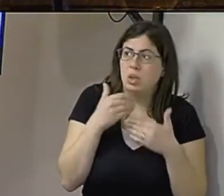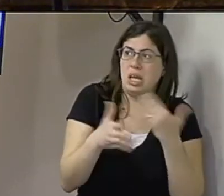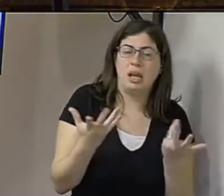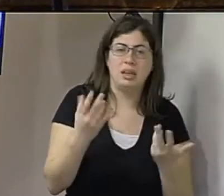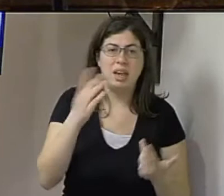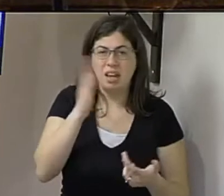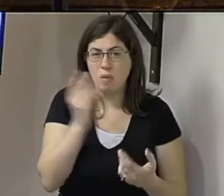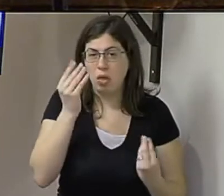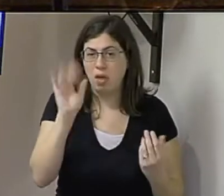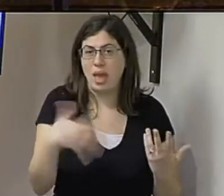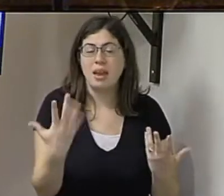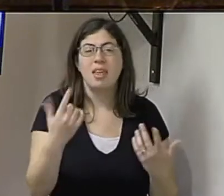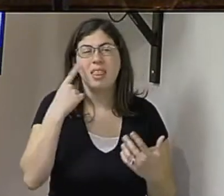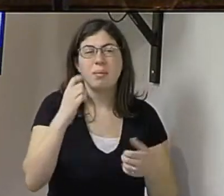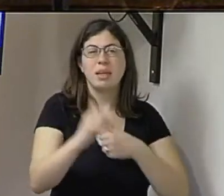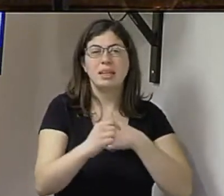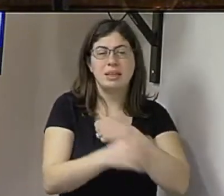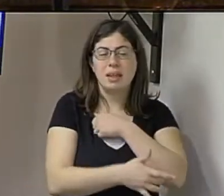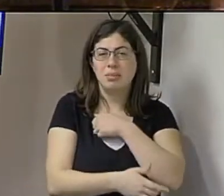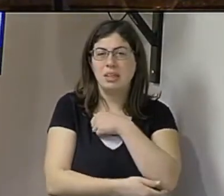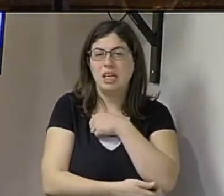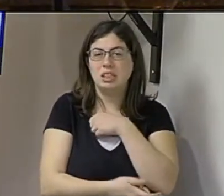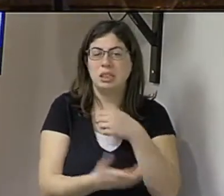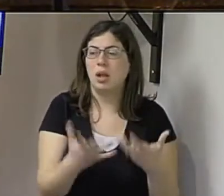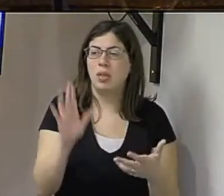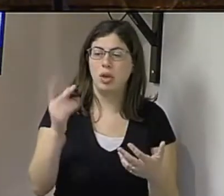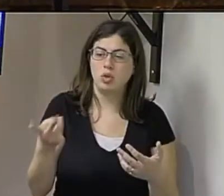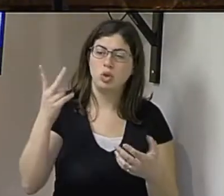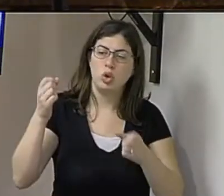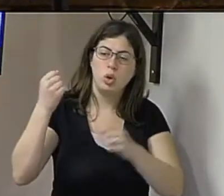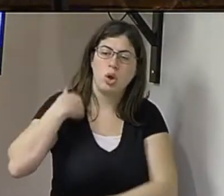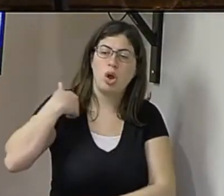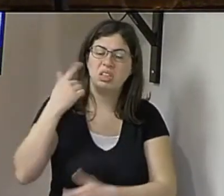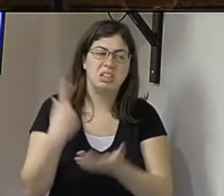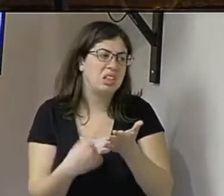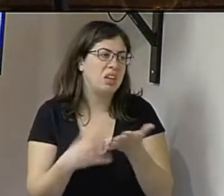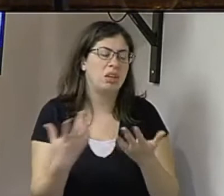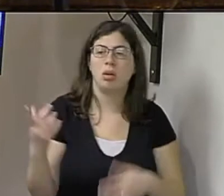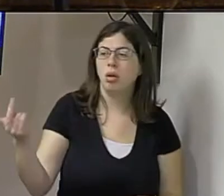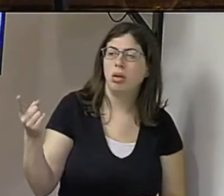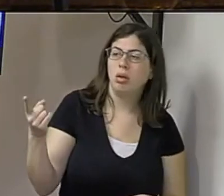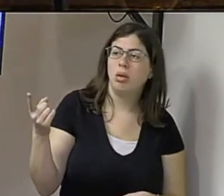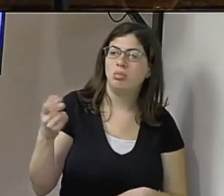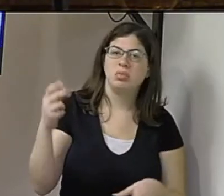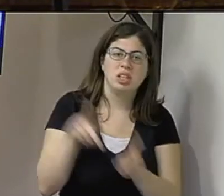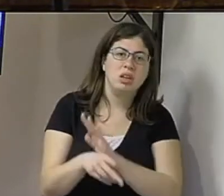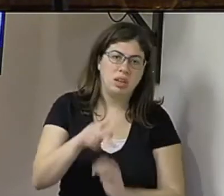really thought about. Think about the temptation. Mordecai finds out, all right, these two guards are out here. They're talking about getting rid of the